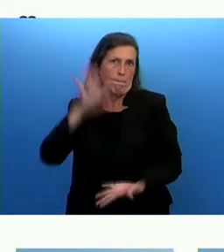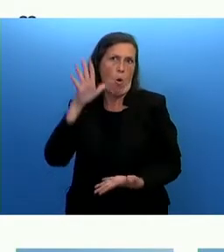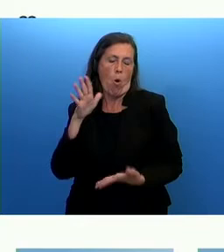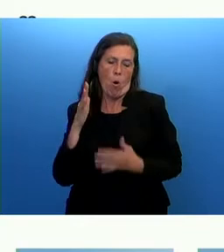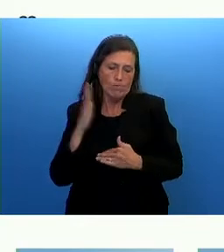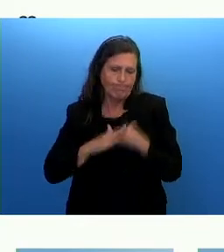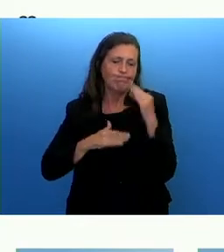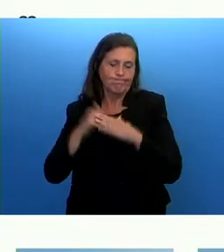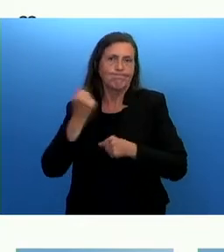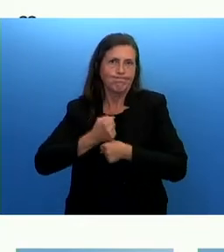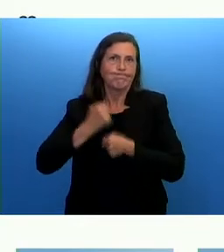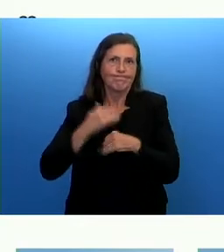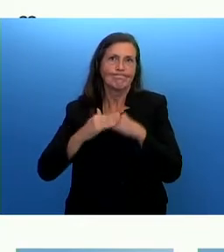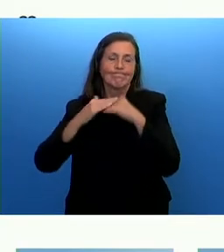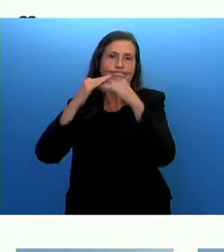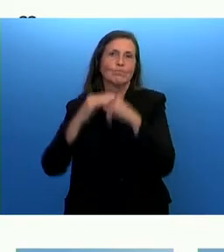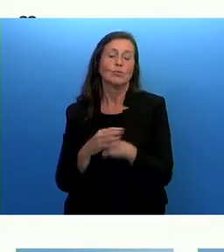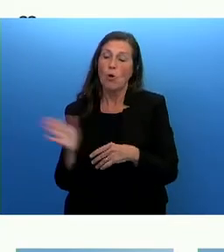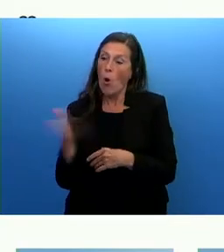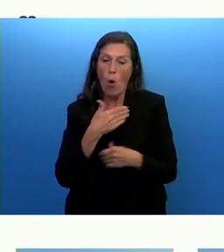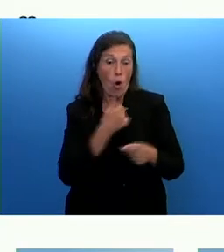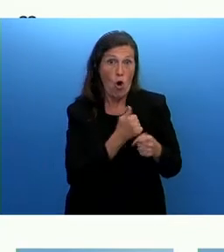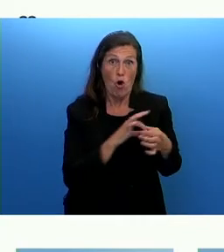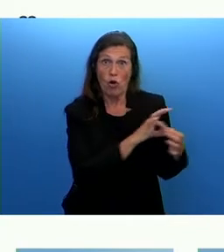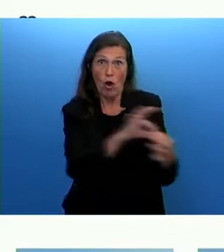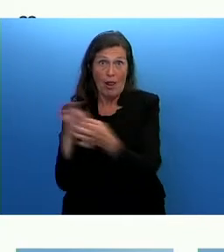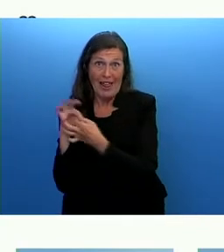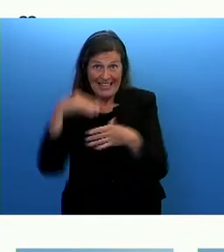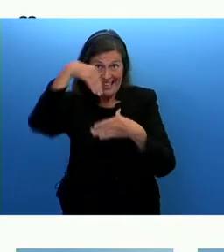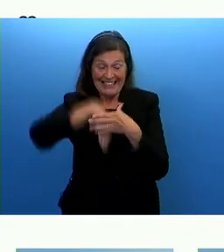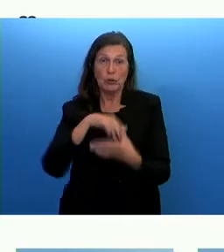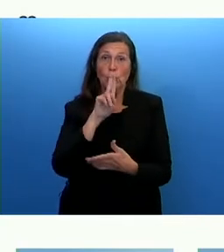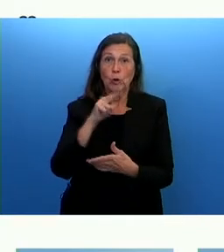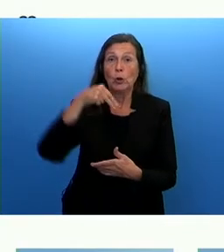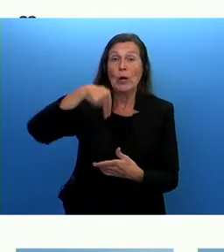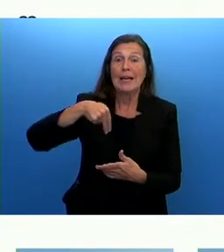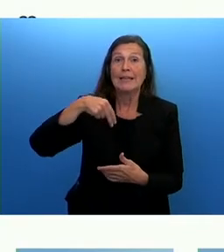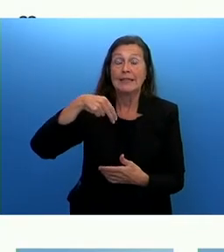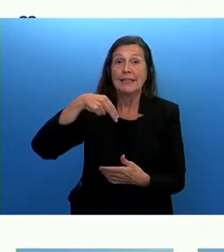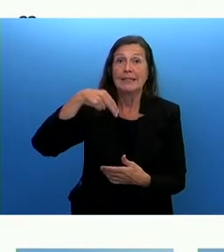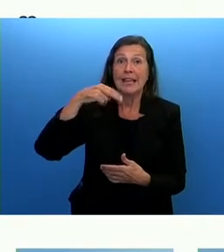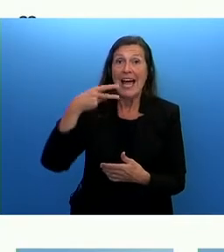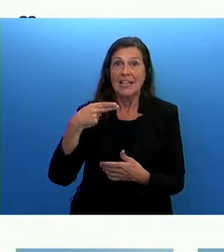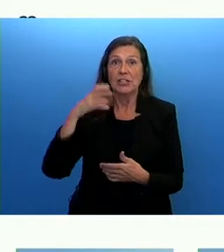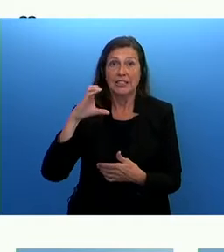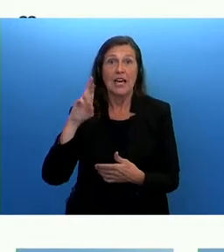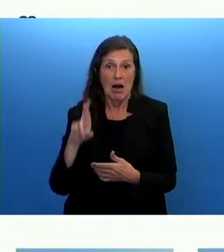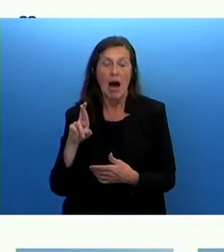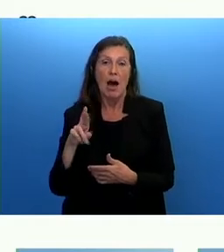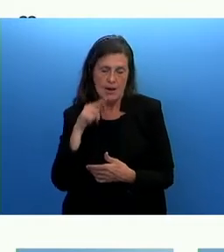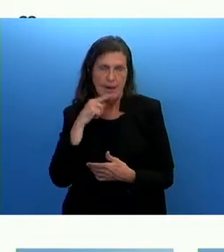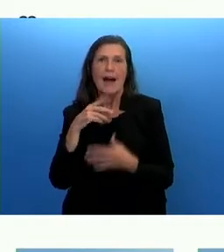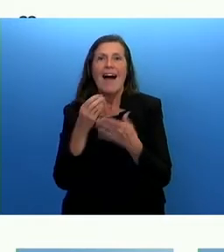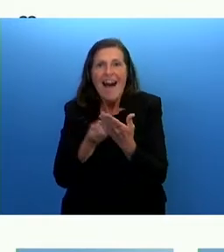all our colleagues in UNHCR will receive a message with information on the importance of sign languages, with illustrations of the